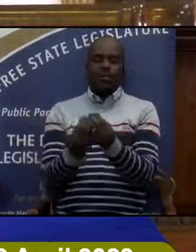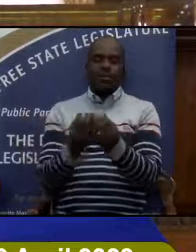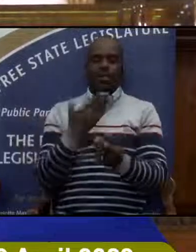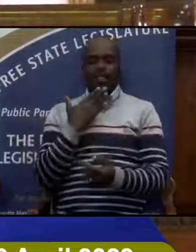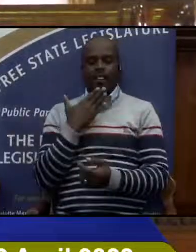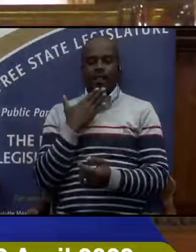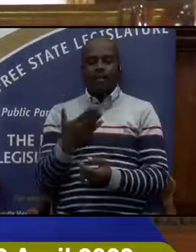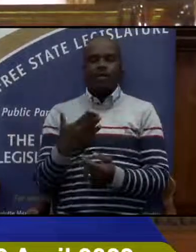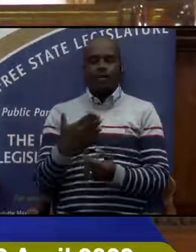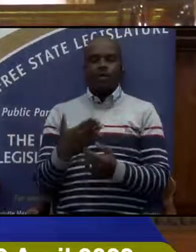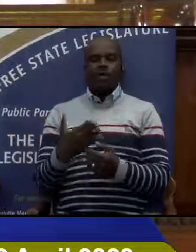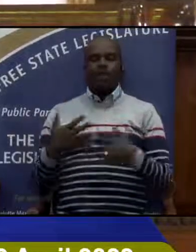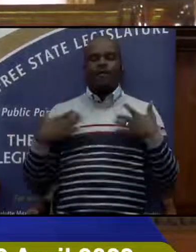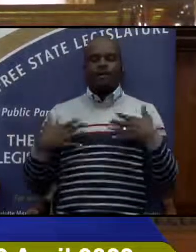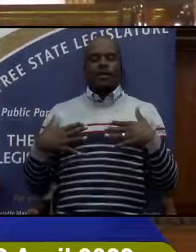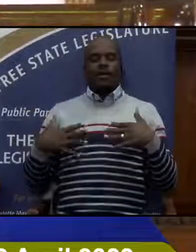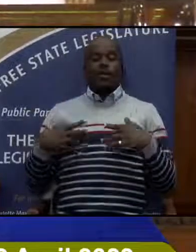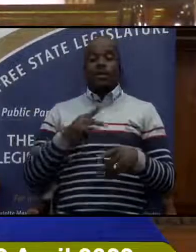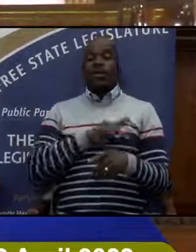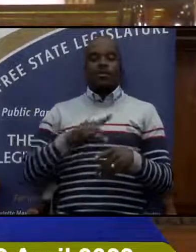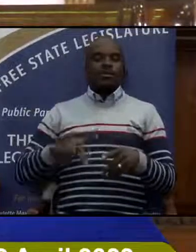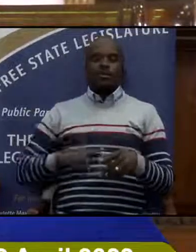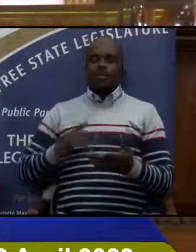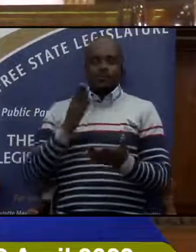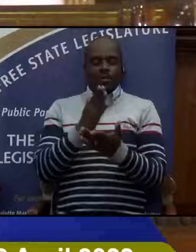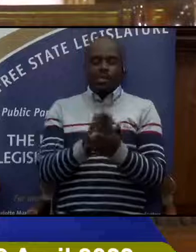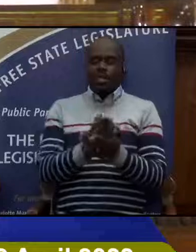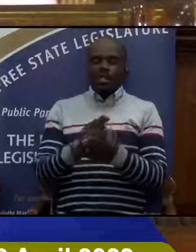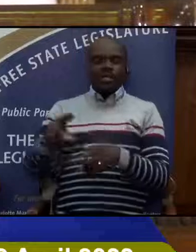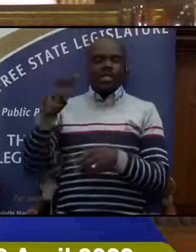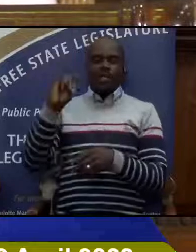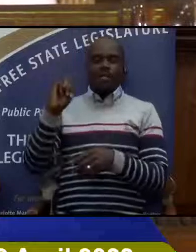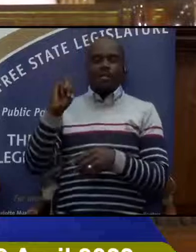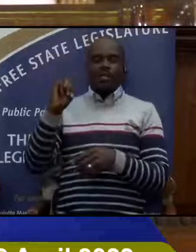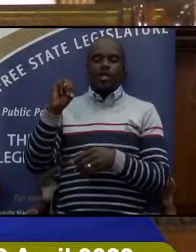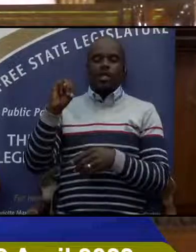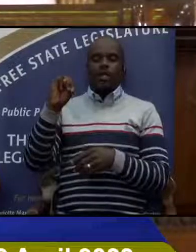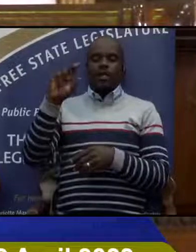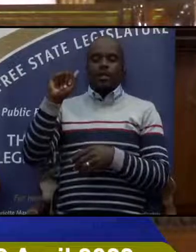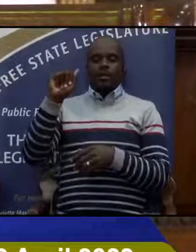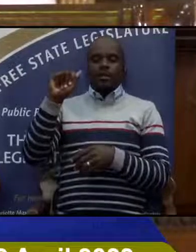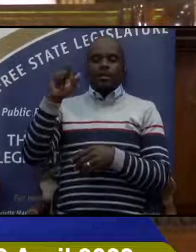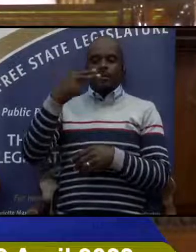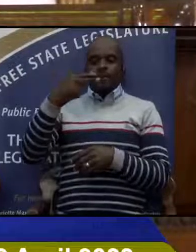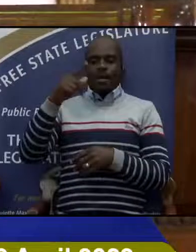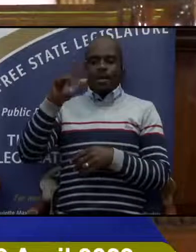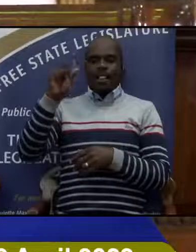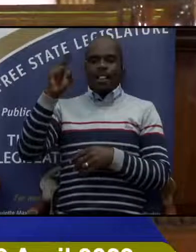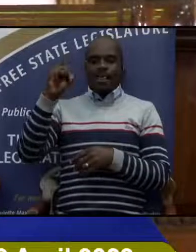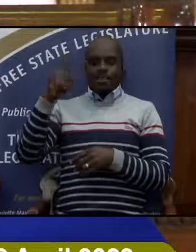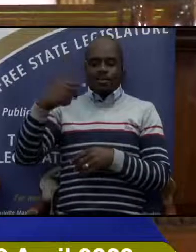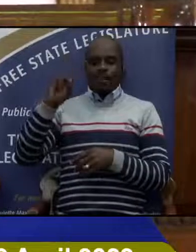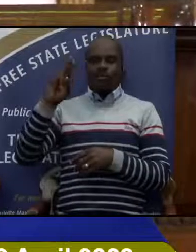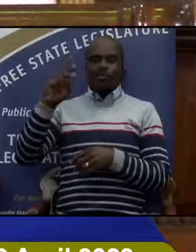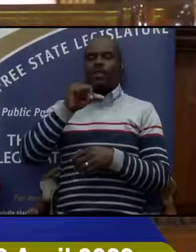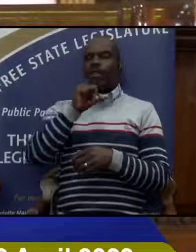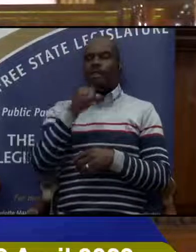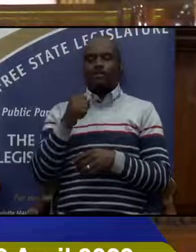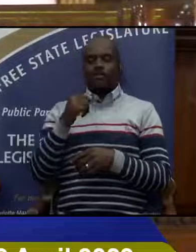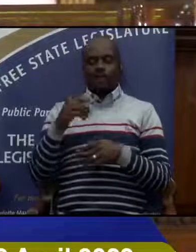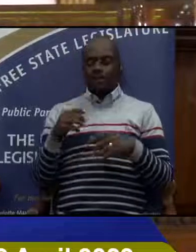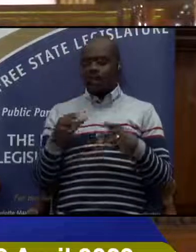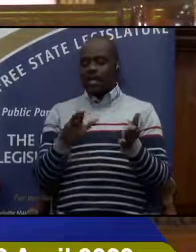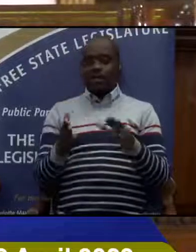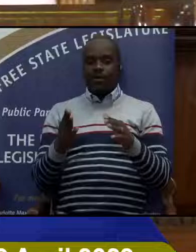for ensuring that Solomon Mahlangu did not die in vain. We thank you for ensuring that his blood